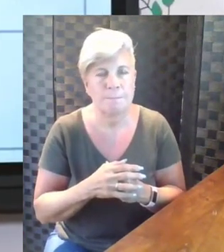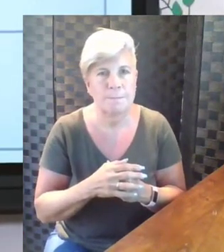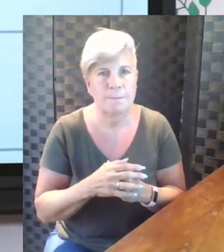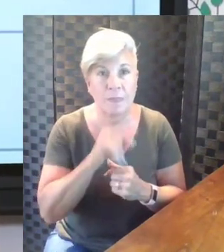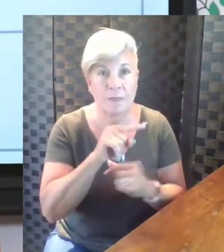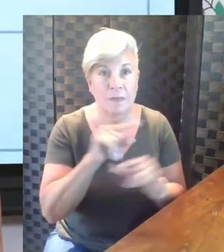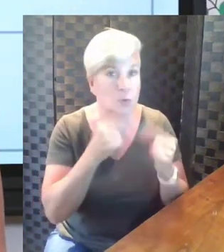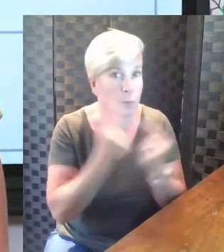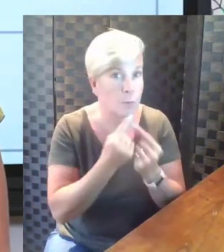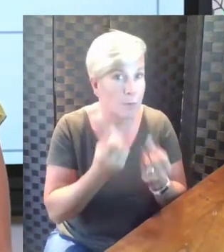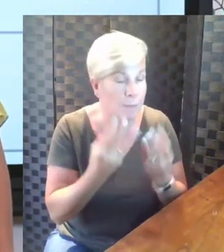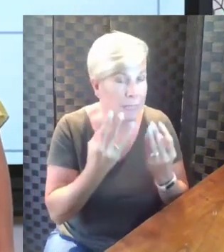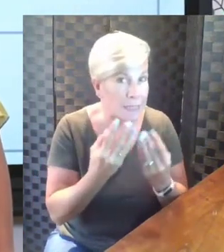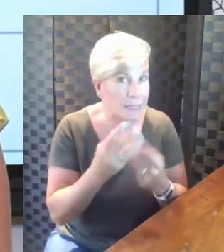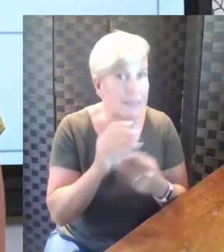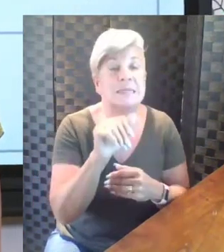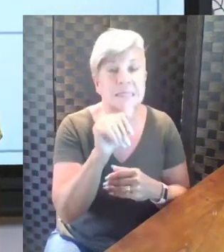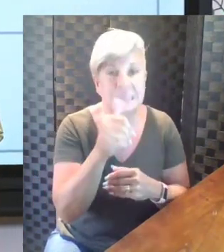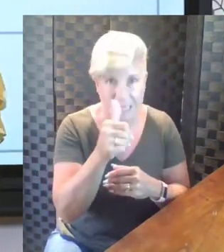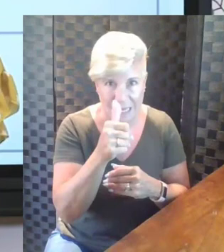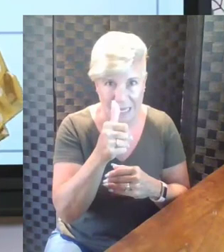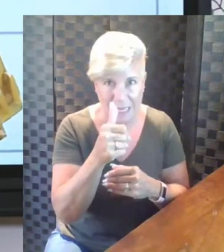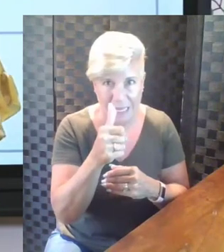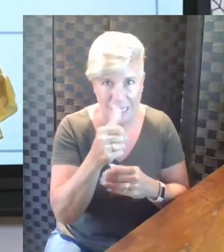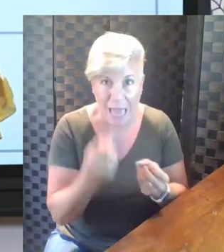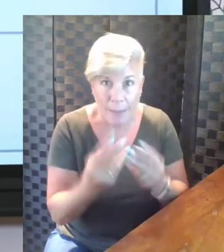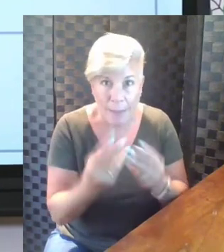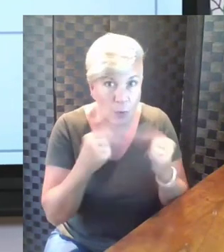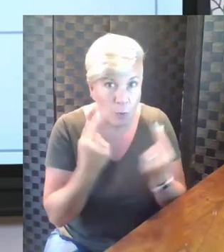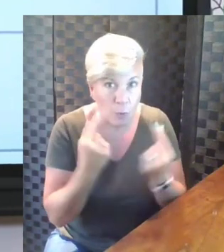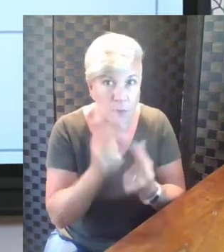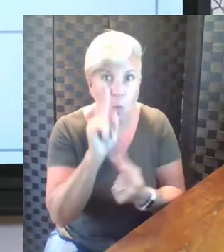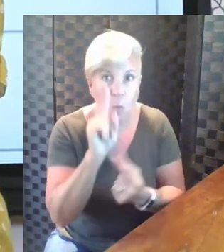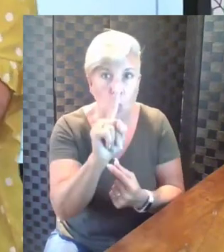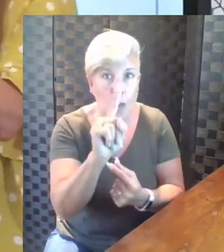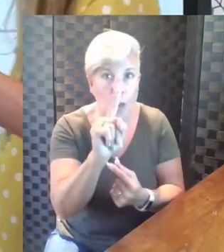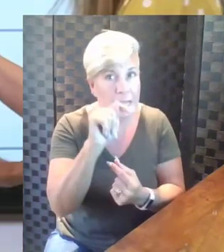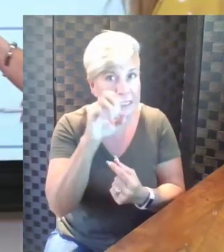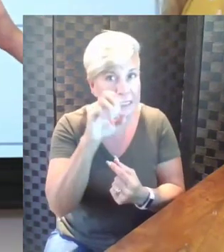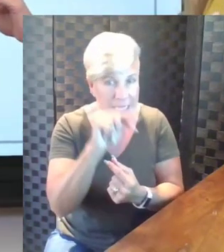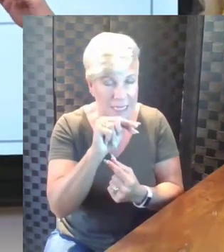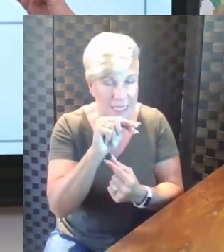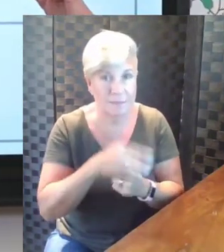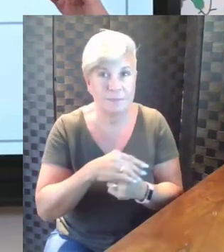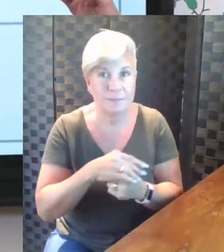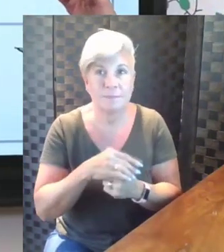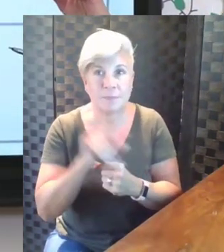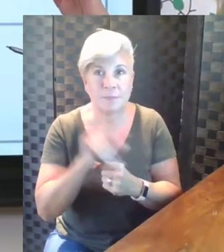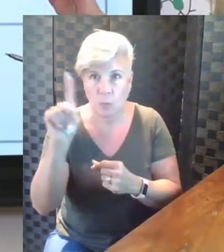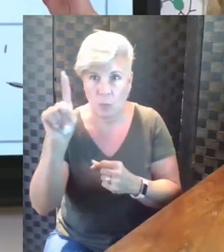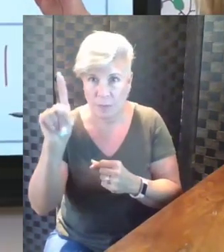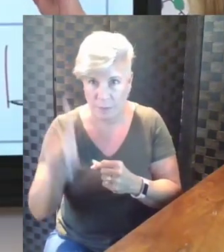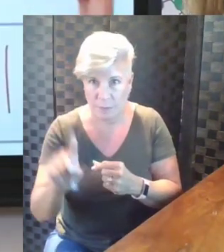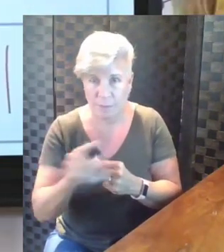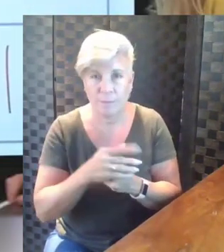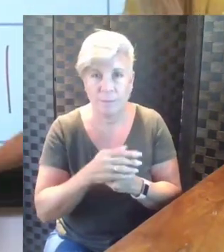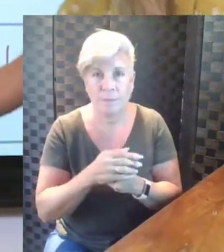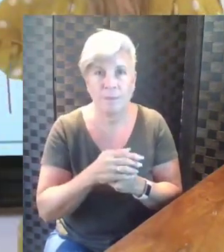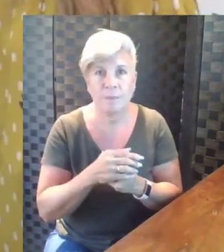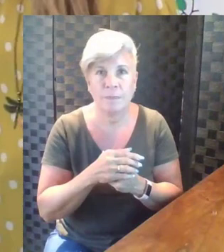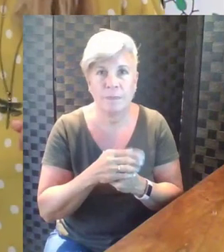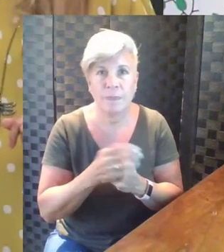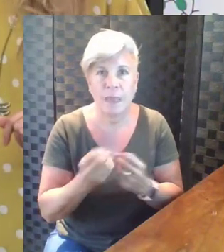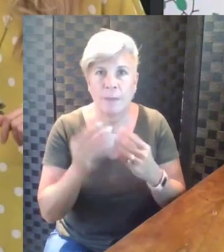This is a group of 10. And how many groups of 10? Just 1. Put the 1 here. Ooh.